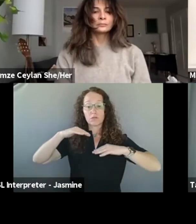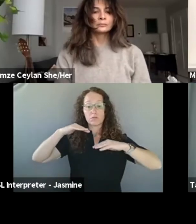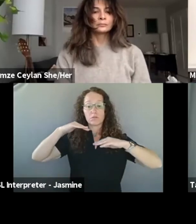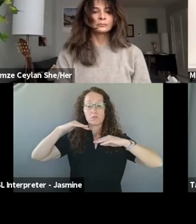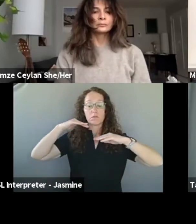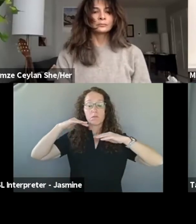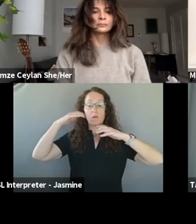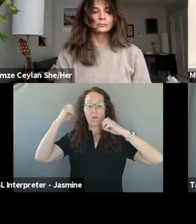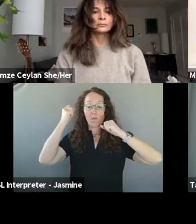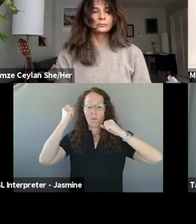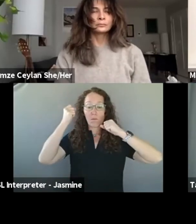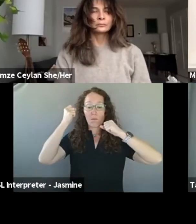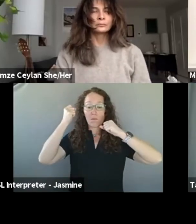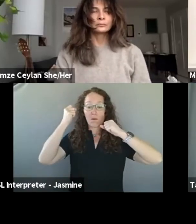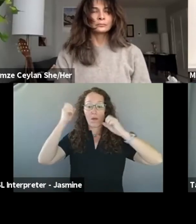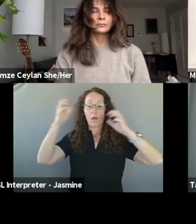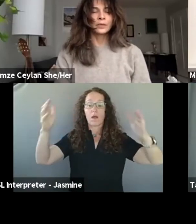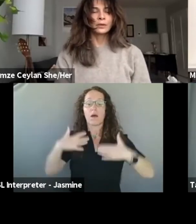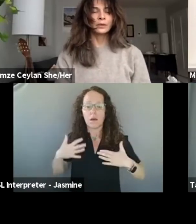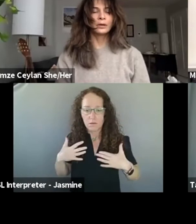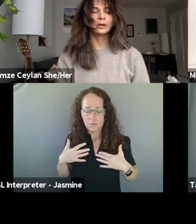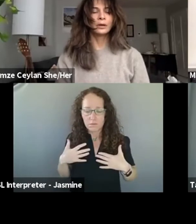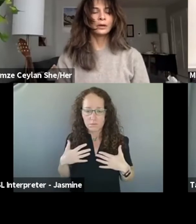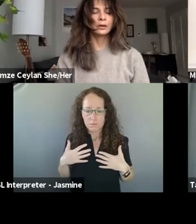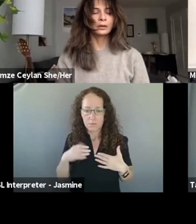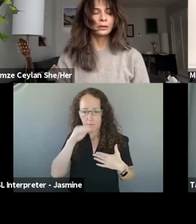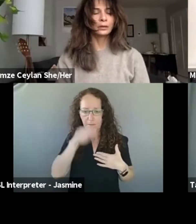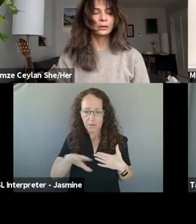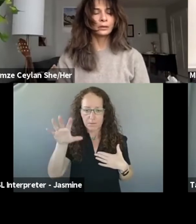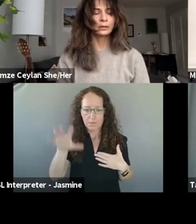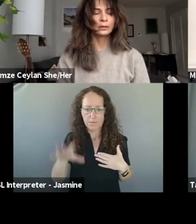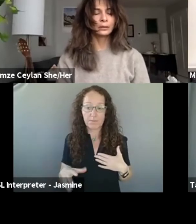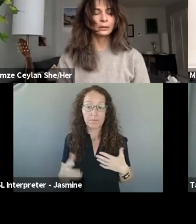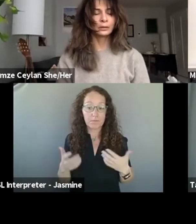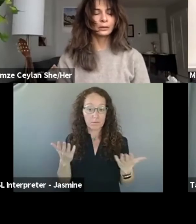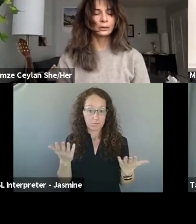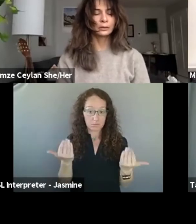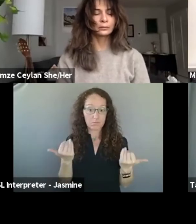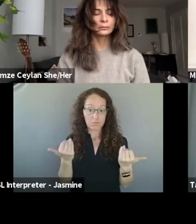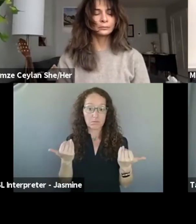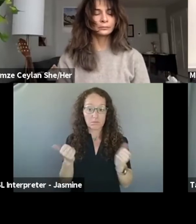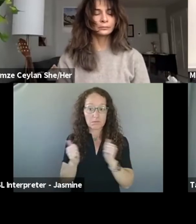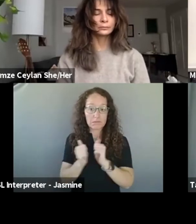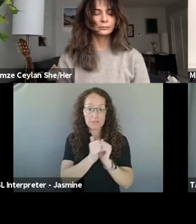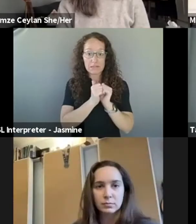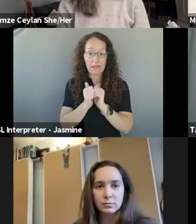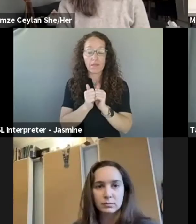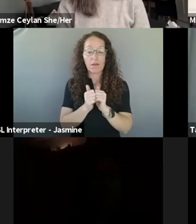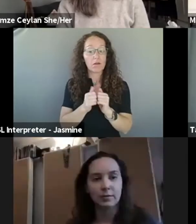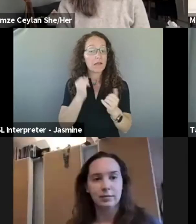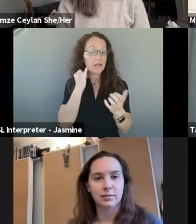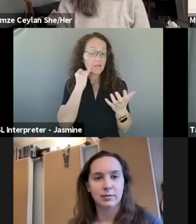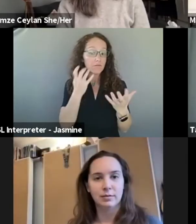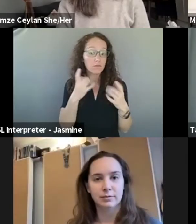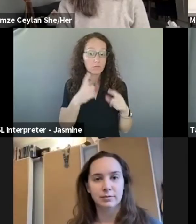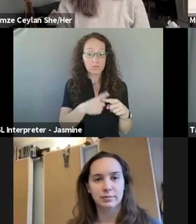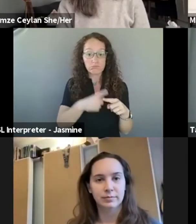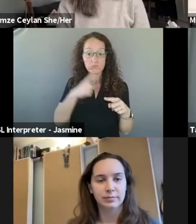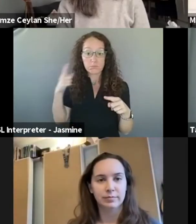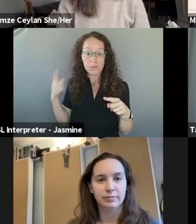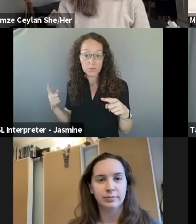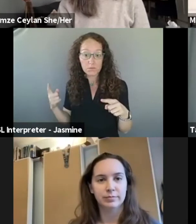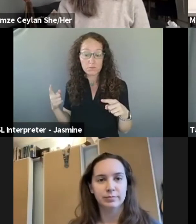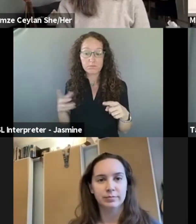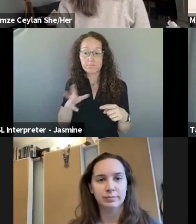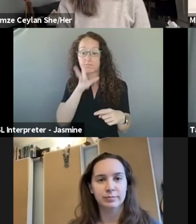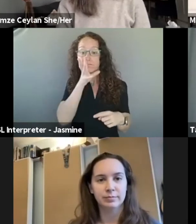Hold at the top and let it out. We're going to do that. I invite you to unmute, if possible, to come in